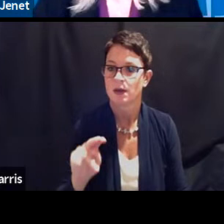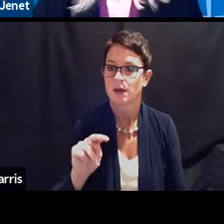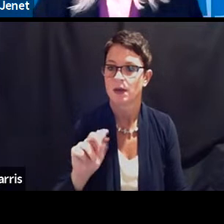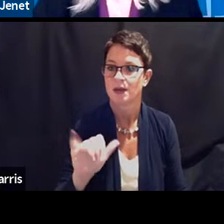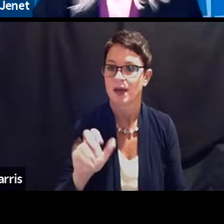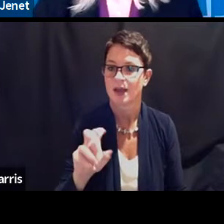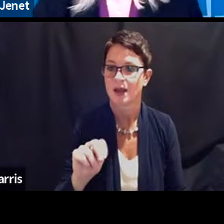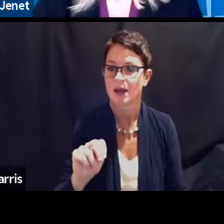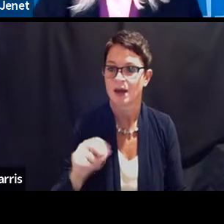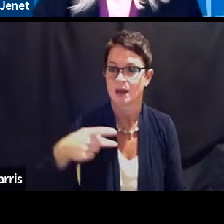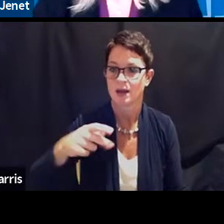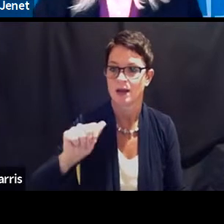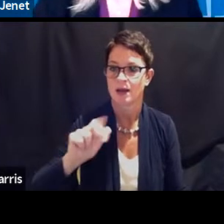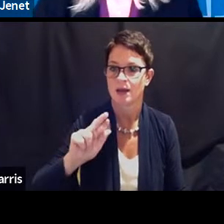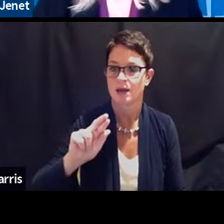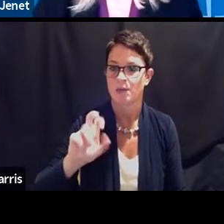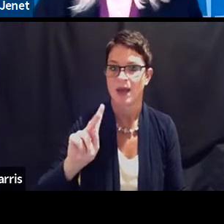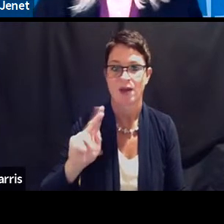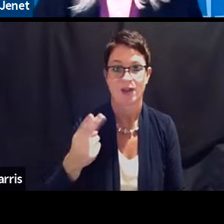Nayan?